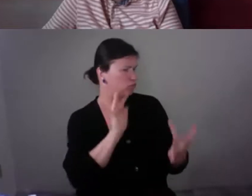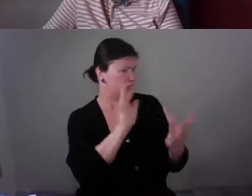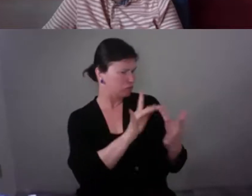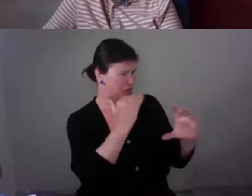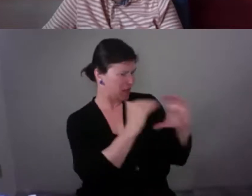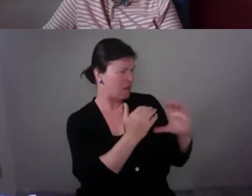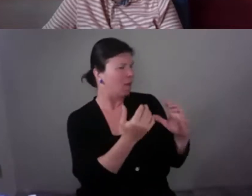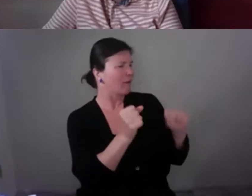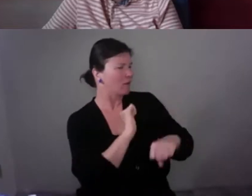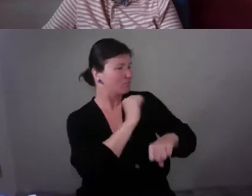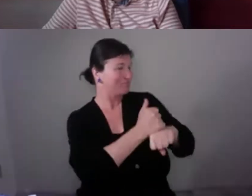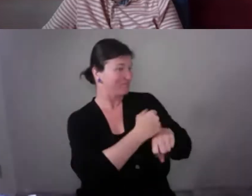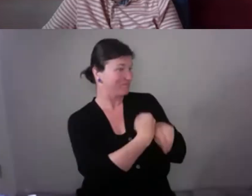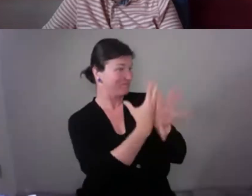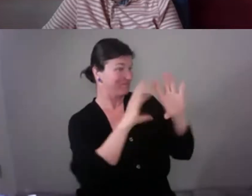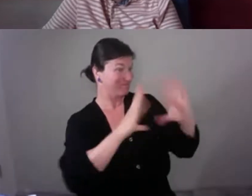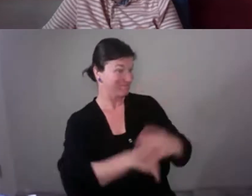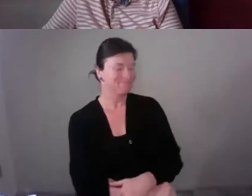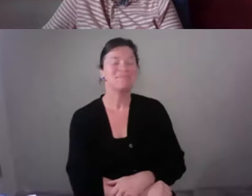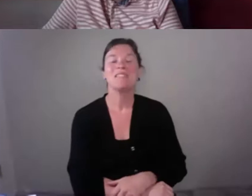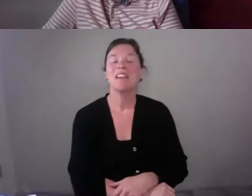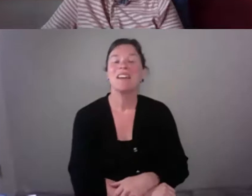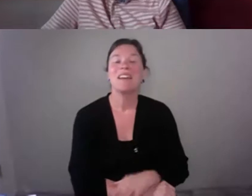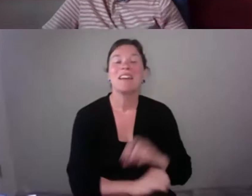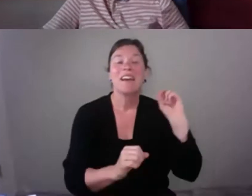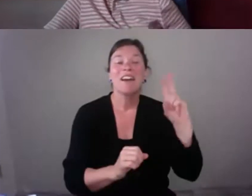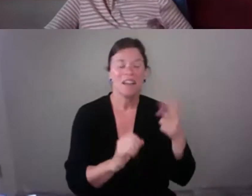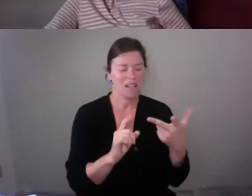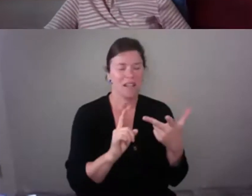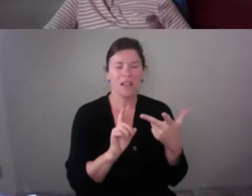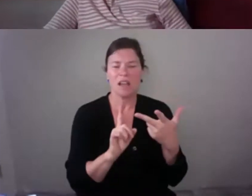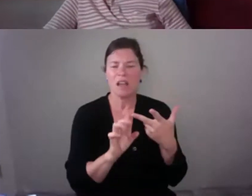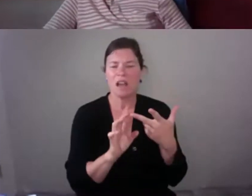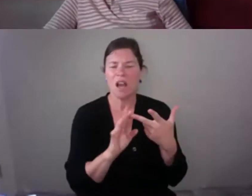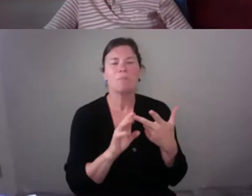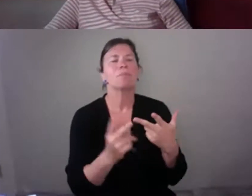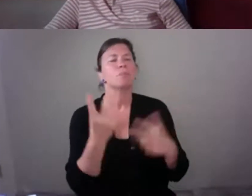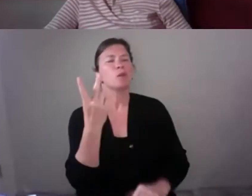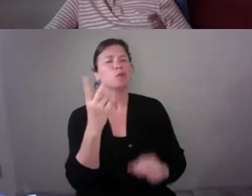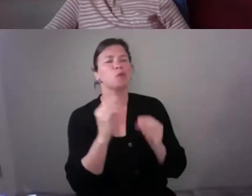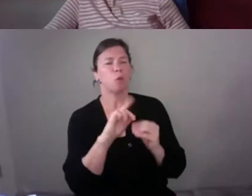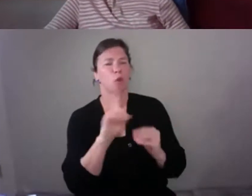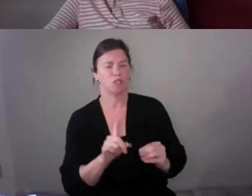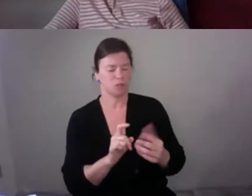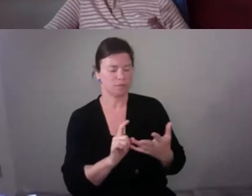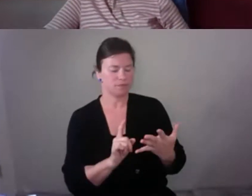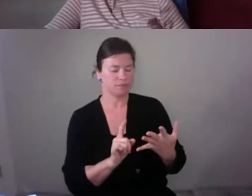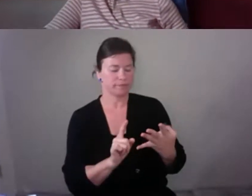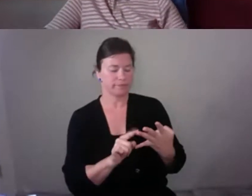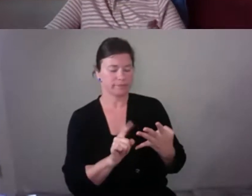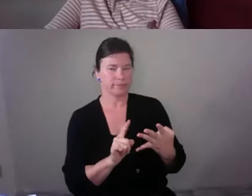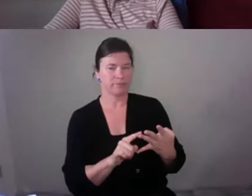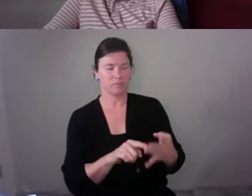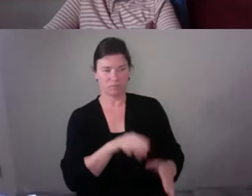sure. Okay, good. Okay, and I see there's 2 more questions now. Our organization is